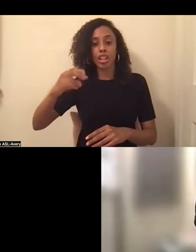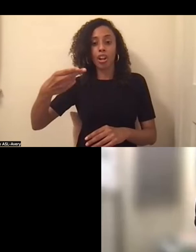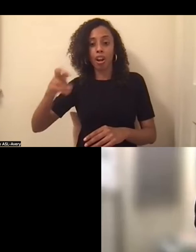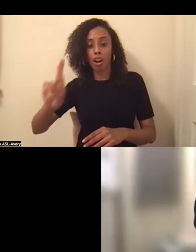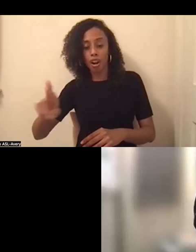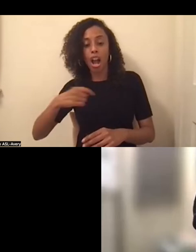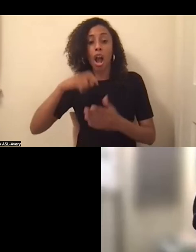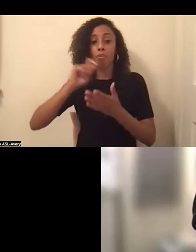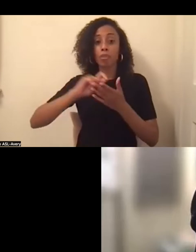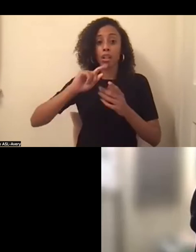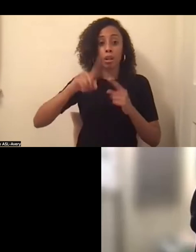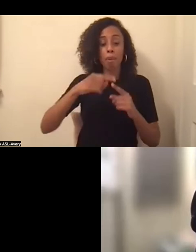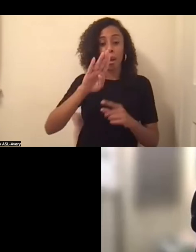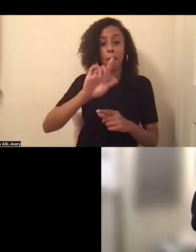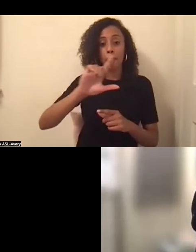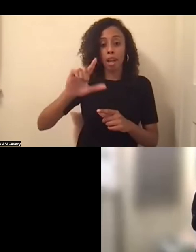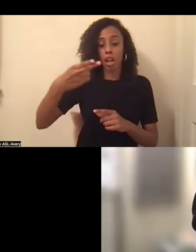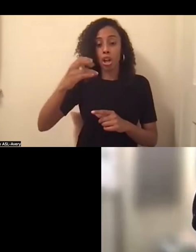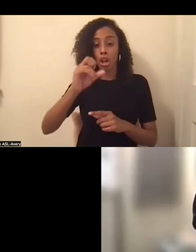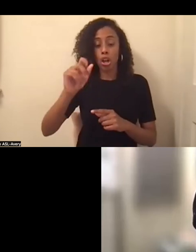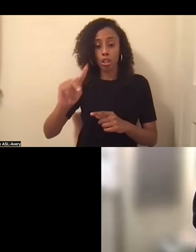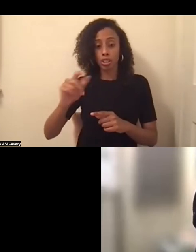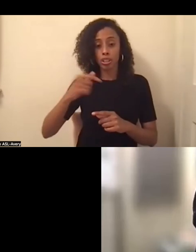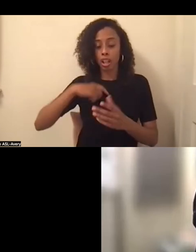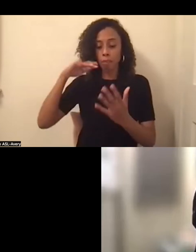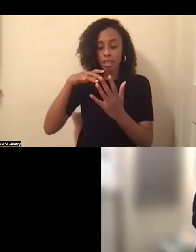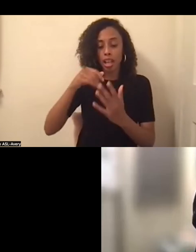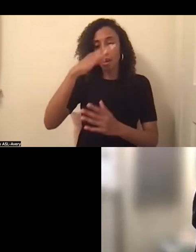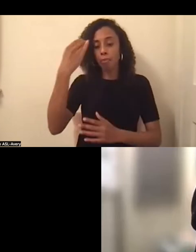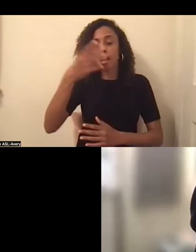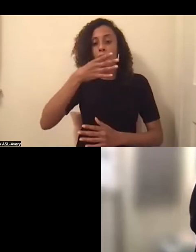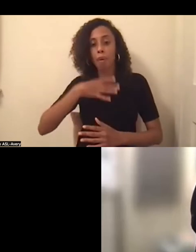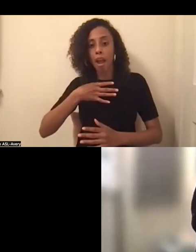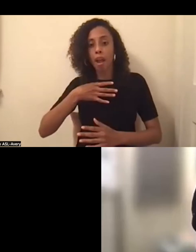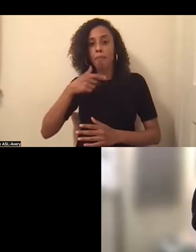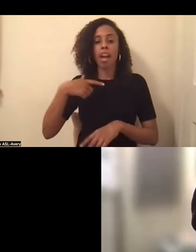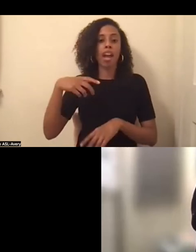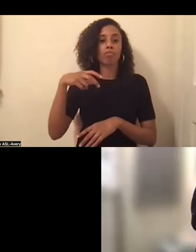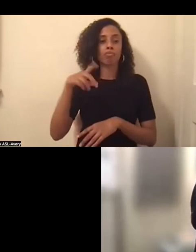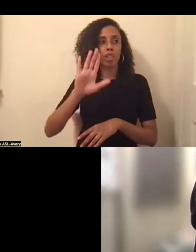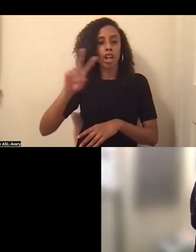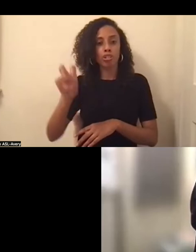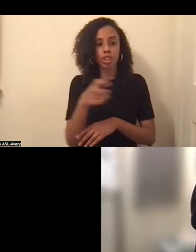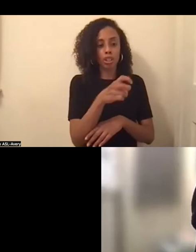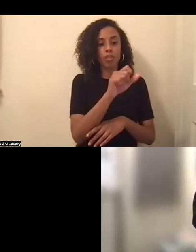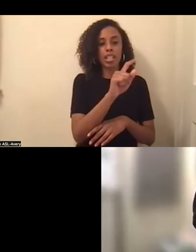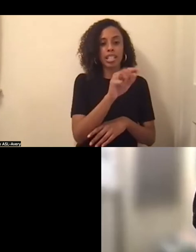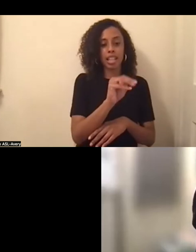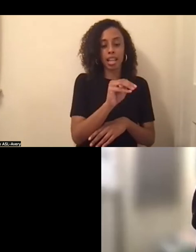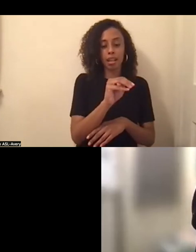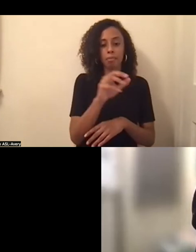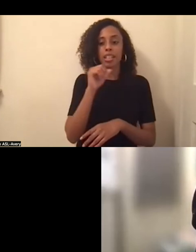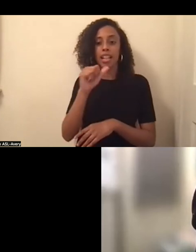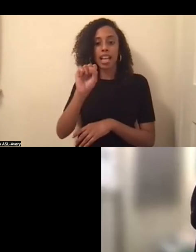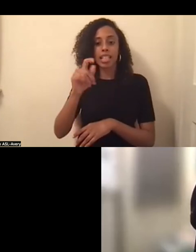my dissertation, studying Black women and their decision to transition from STEM to non-STEM programs or degree